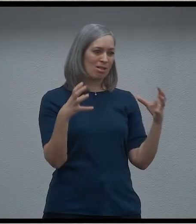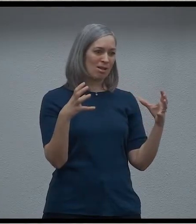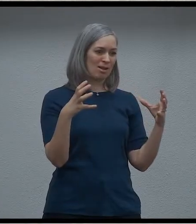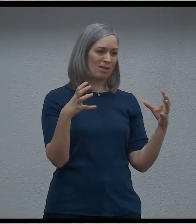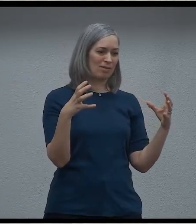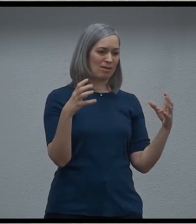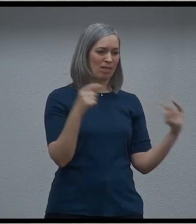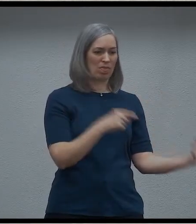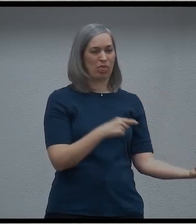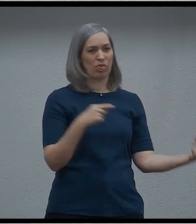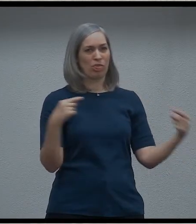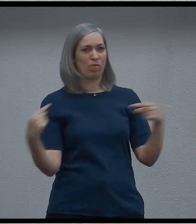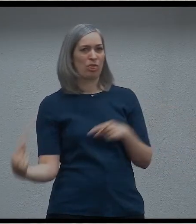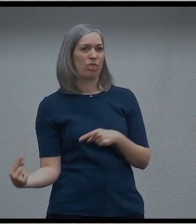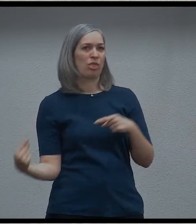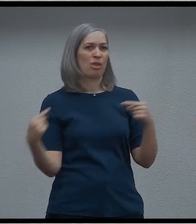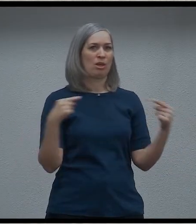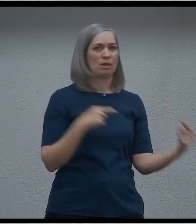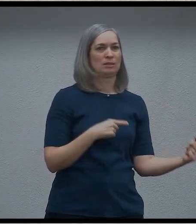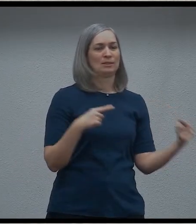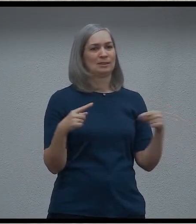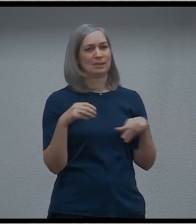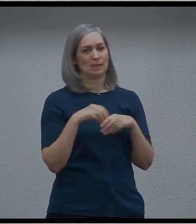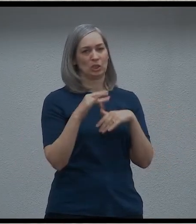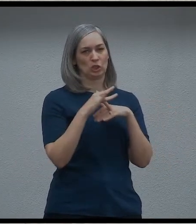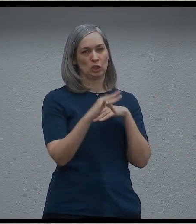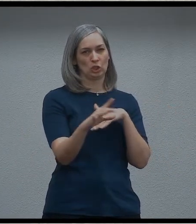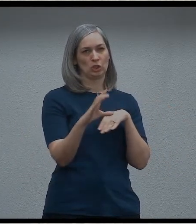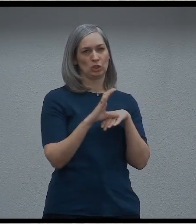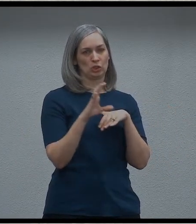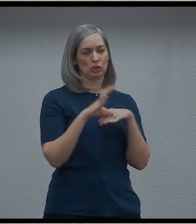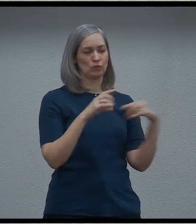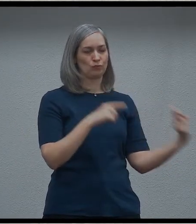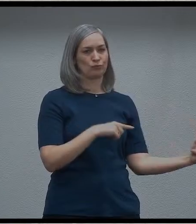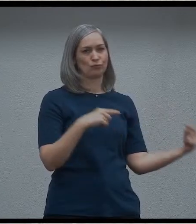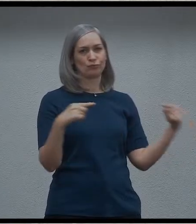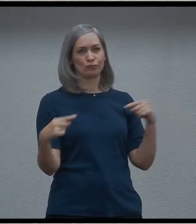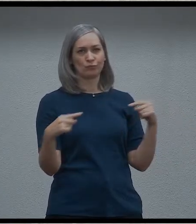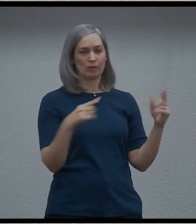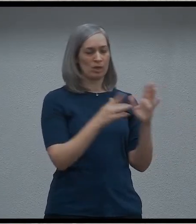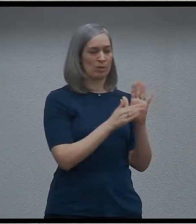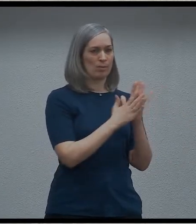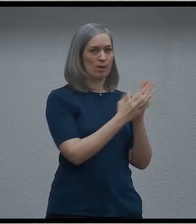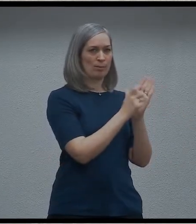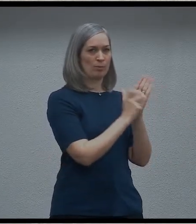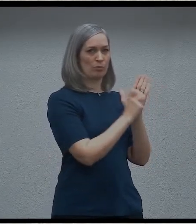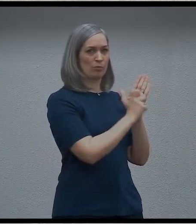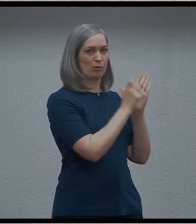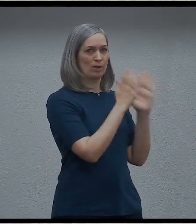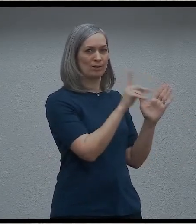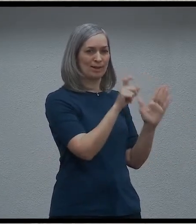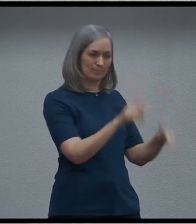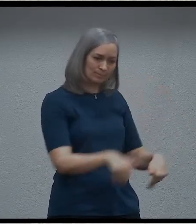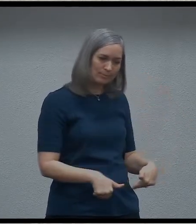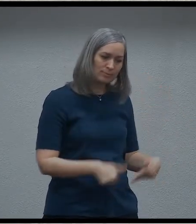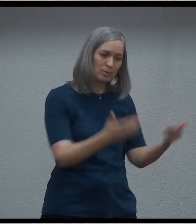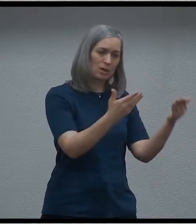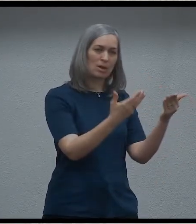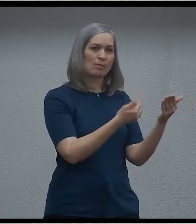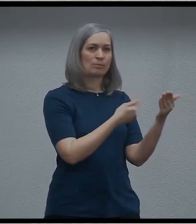infighting so often in the early church that even the biblical writers had to address it on many occasions.